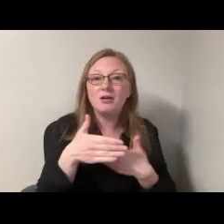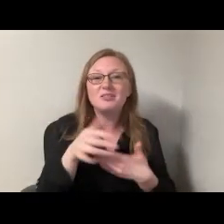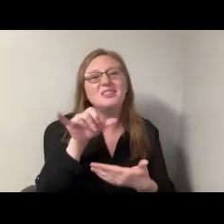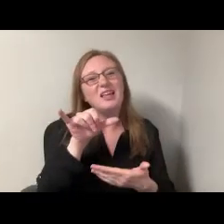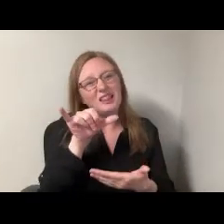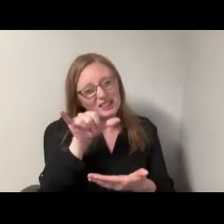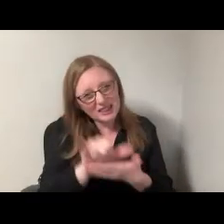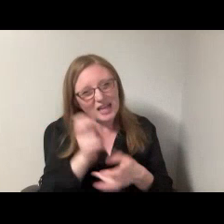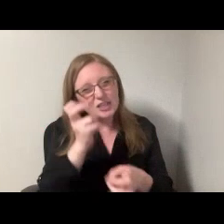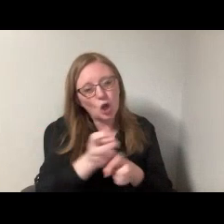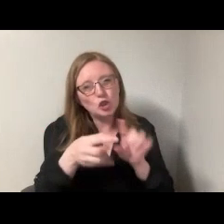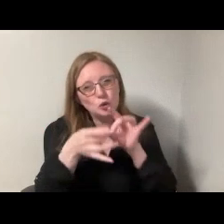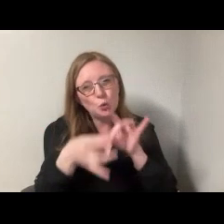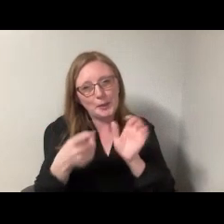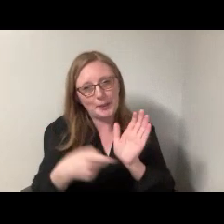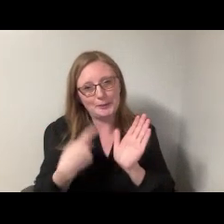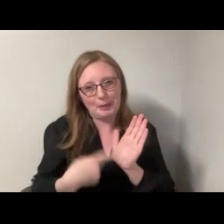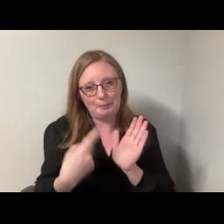get coordinated.